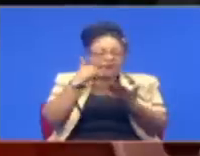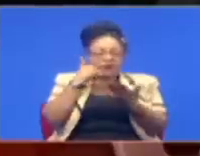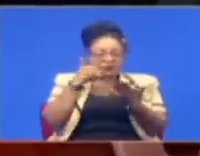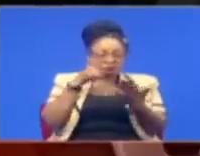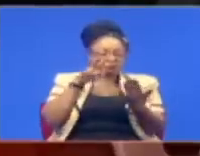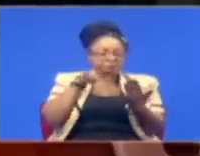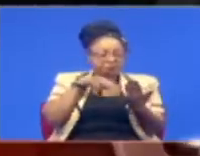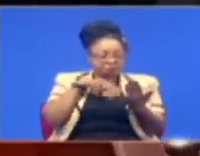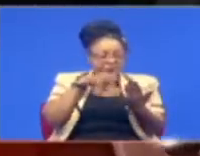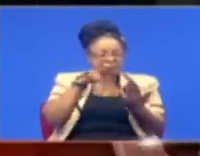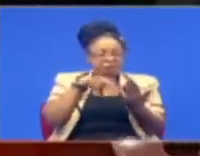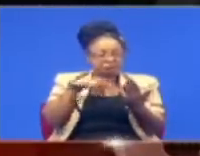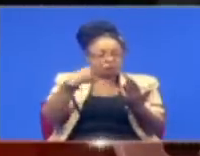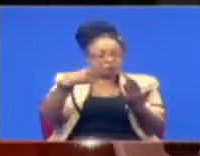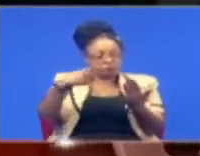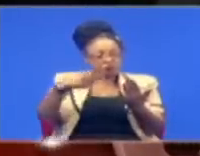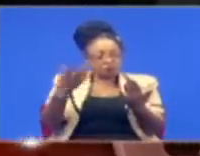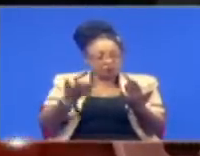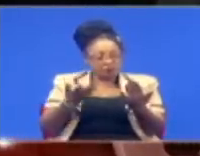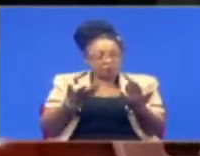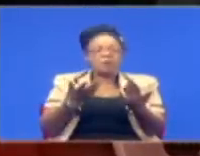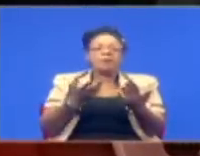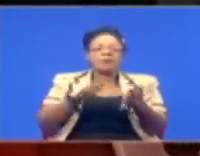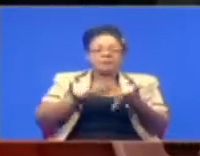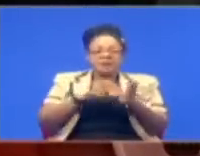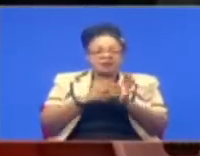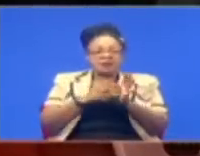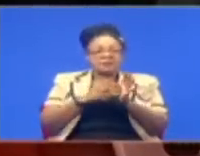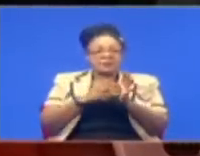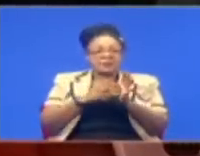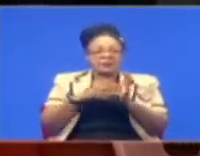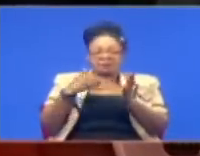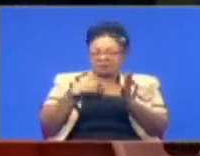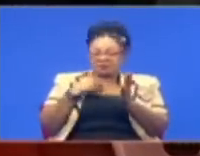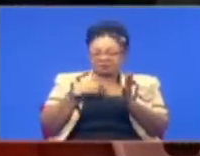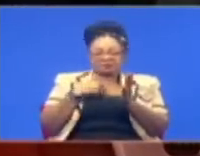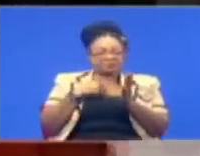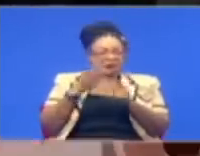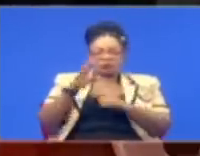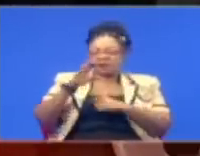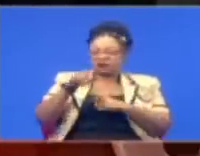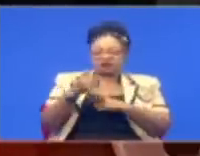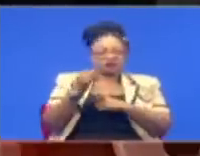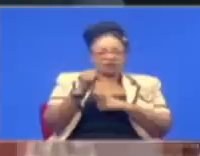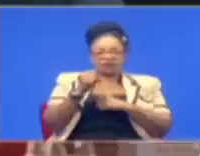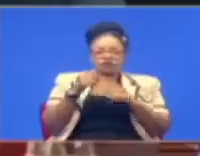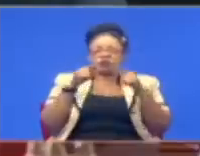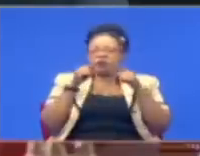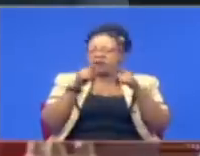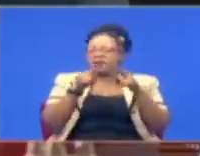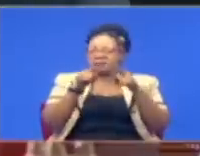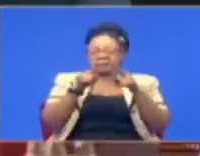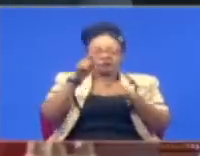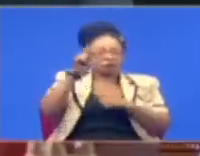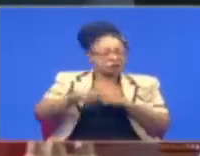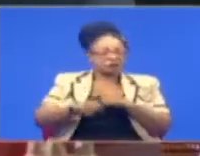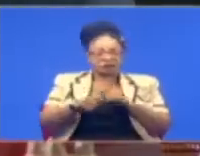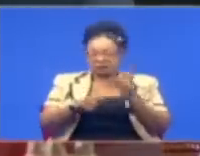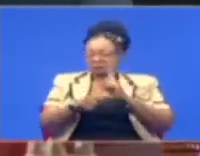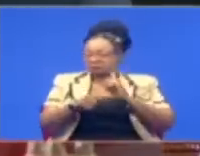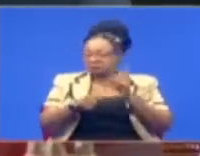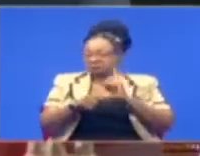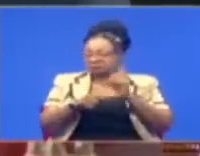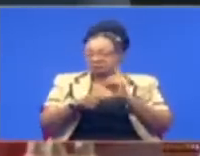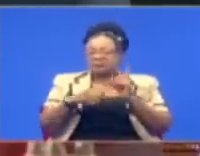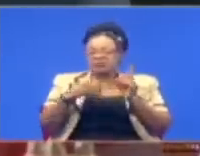is progressing. In other words, my lord, I'll be not a Chief Justice to condemn judiciary. I'll be a Chief